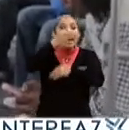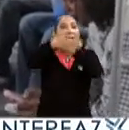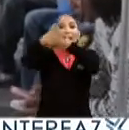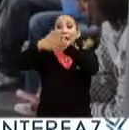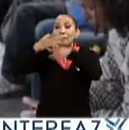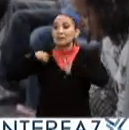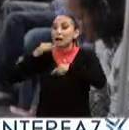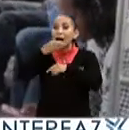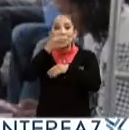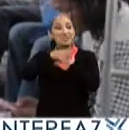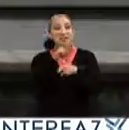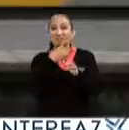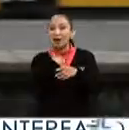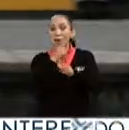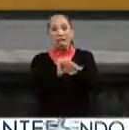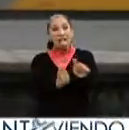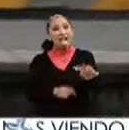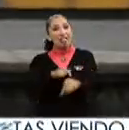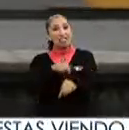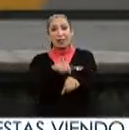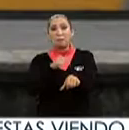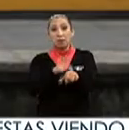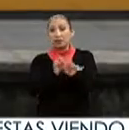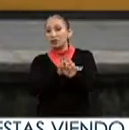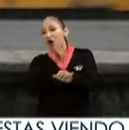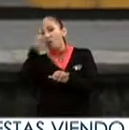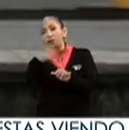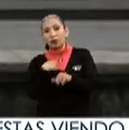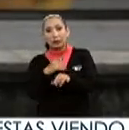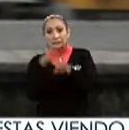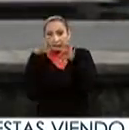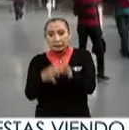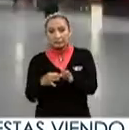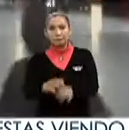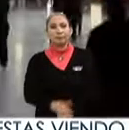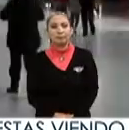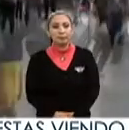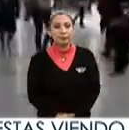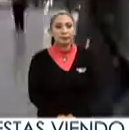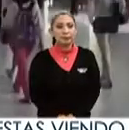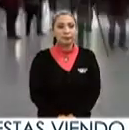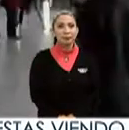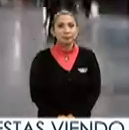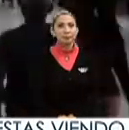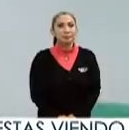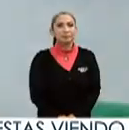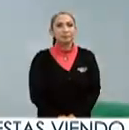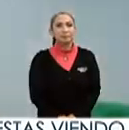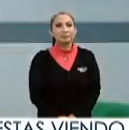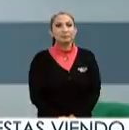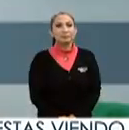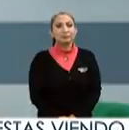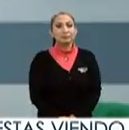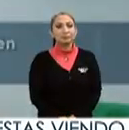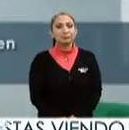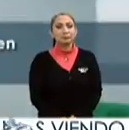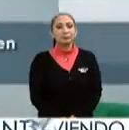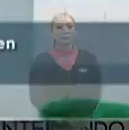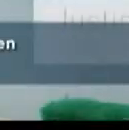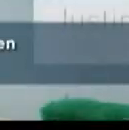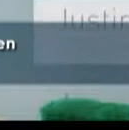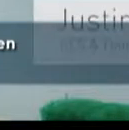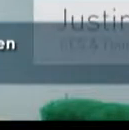los usuarios sobre las demoras que este ocasiona, por supuesto, en tiempo real. The Metro was actually born on a train platform in